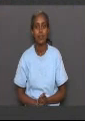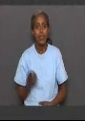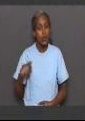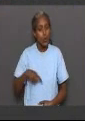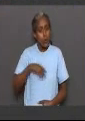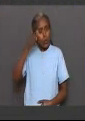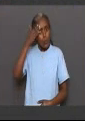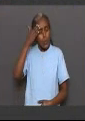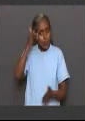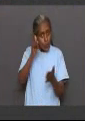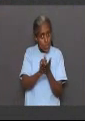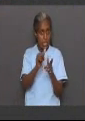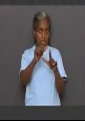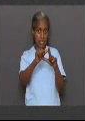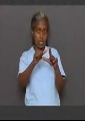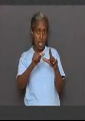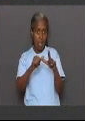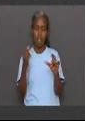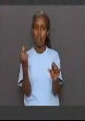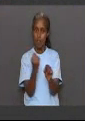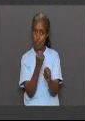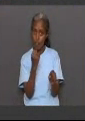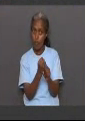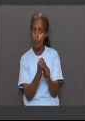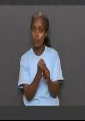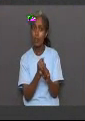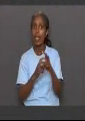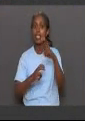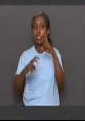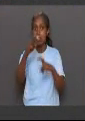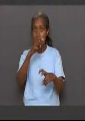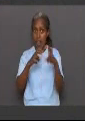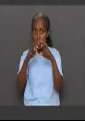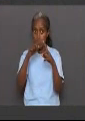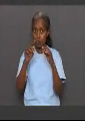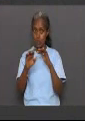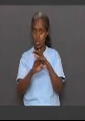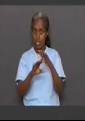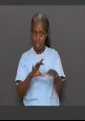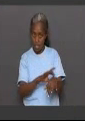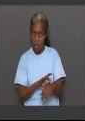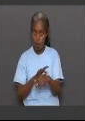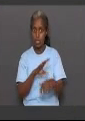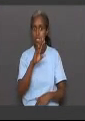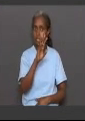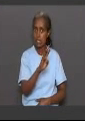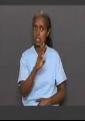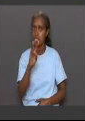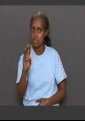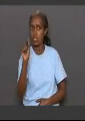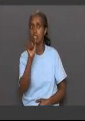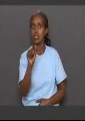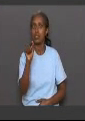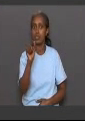We know that the angle formed by the ladder to the ground is